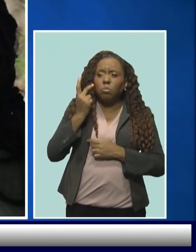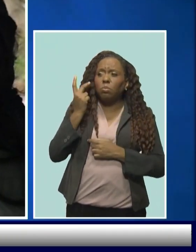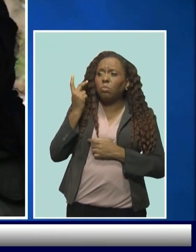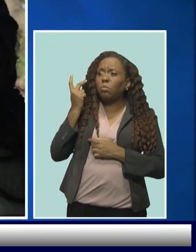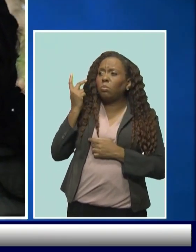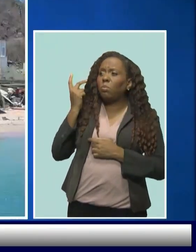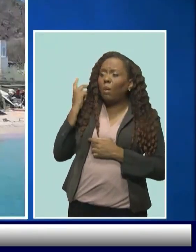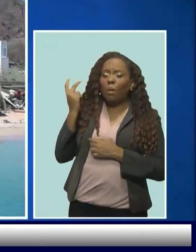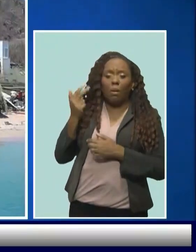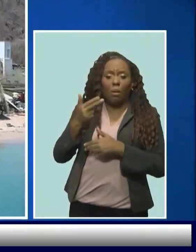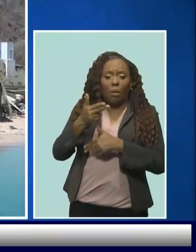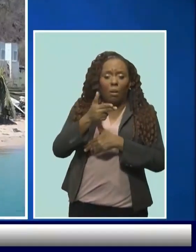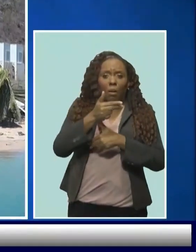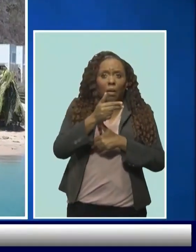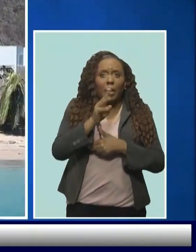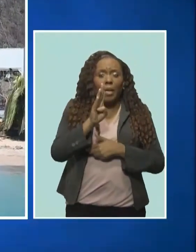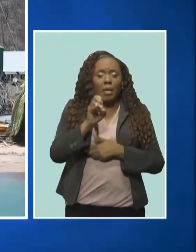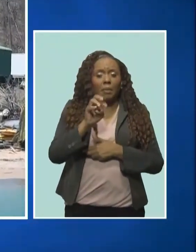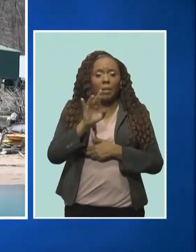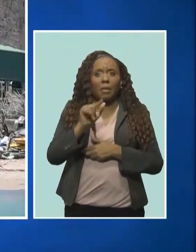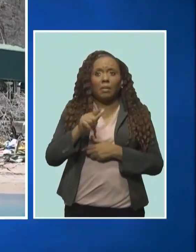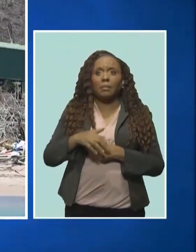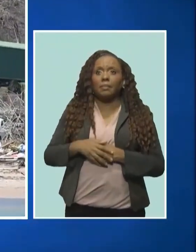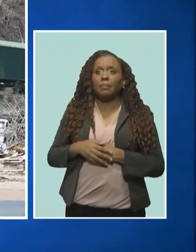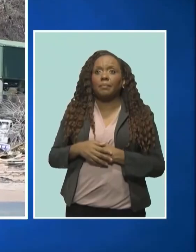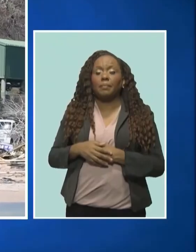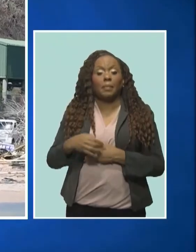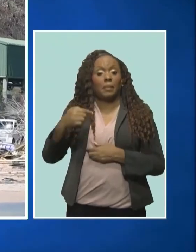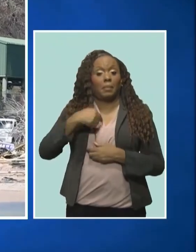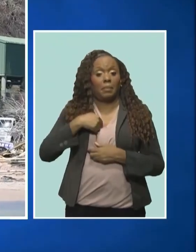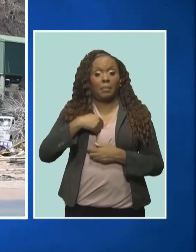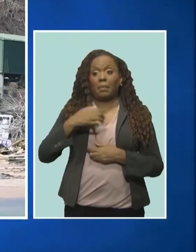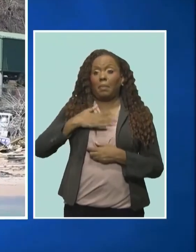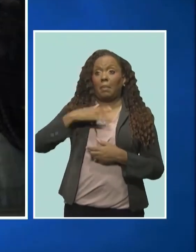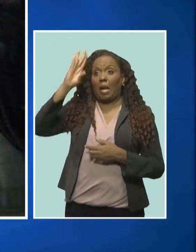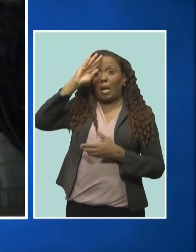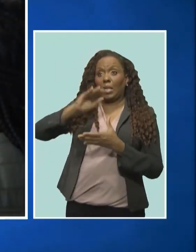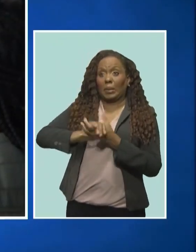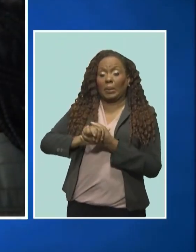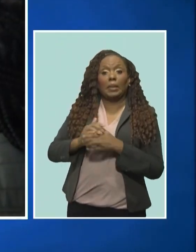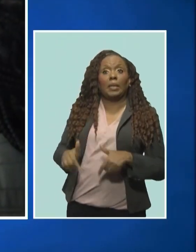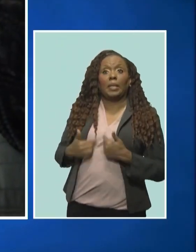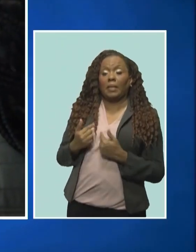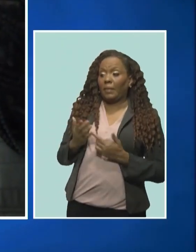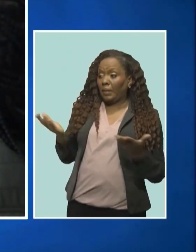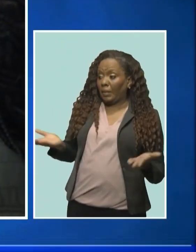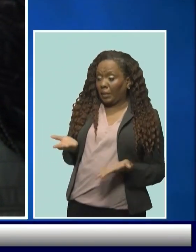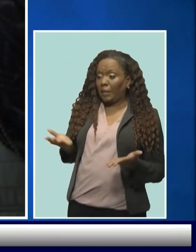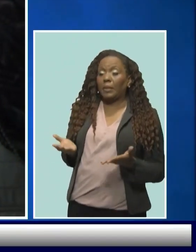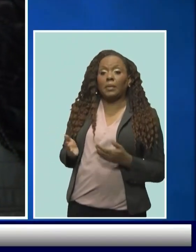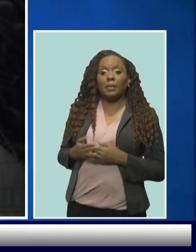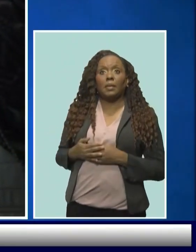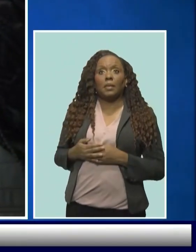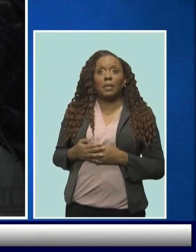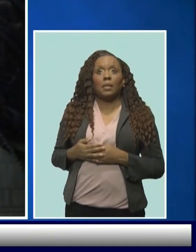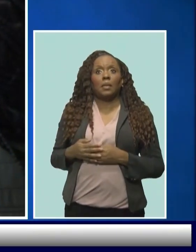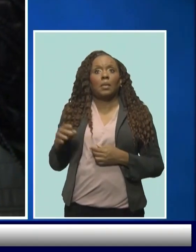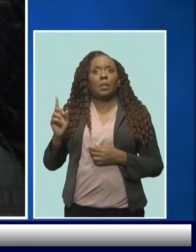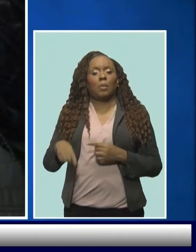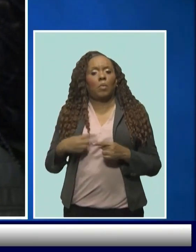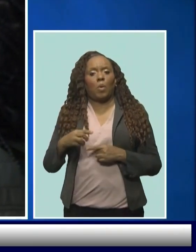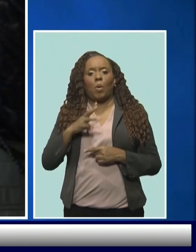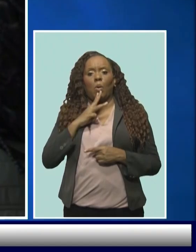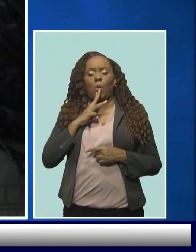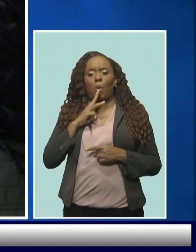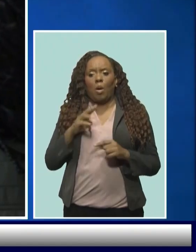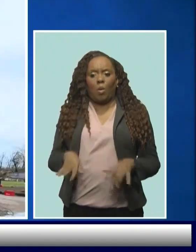surviving Hurricane Beryl. I live here, me and my husband, and when the water started surging, we decided to leave